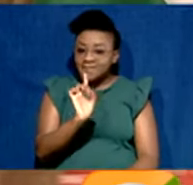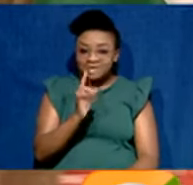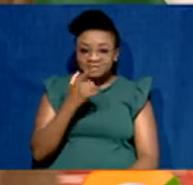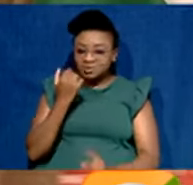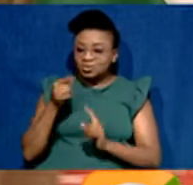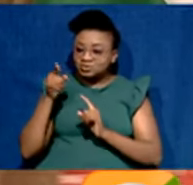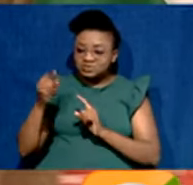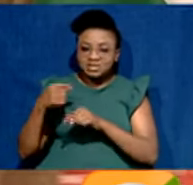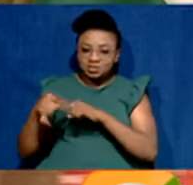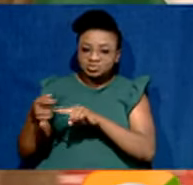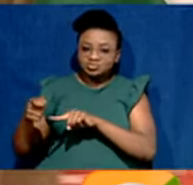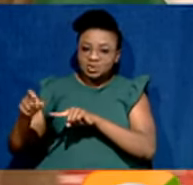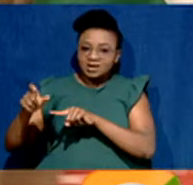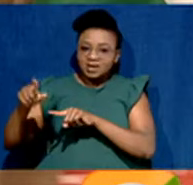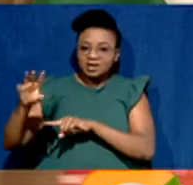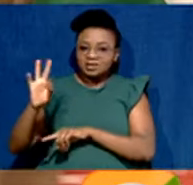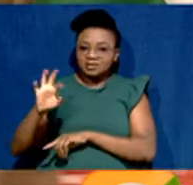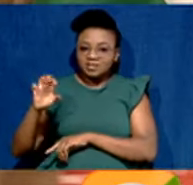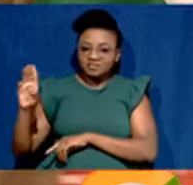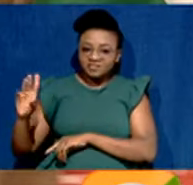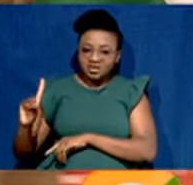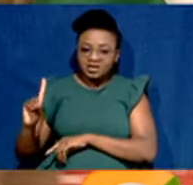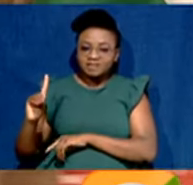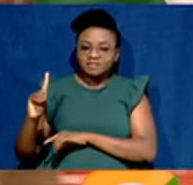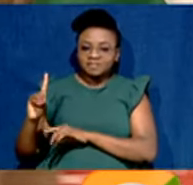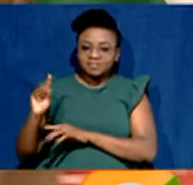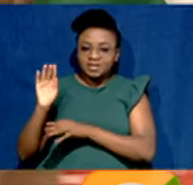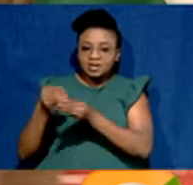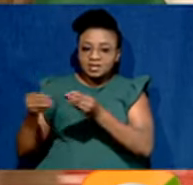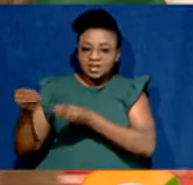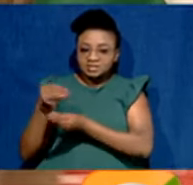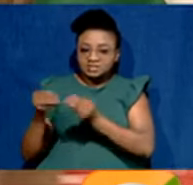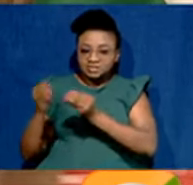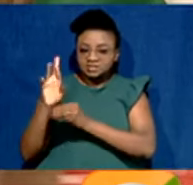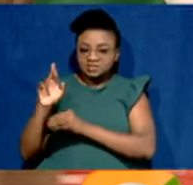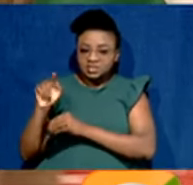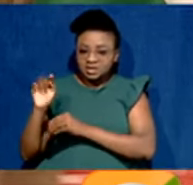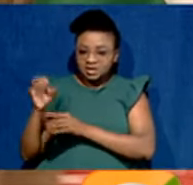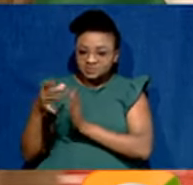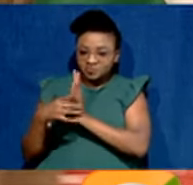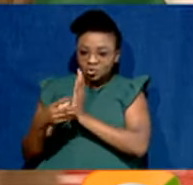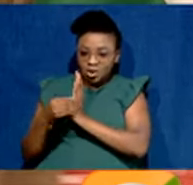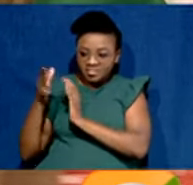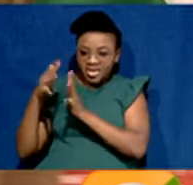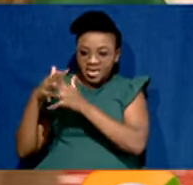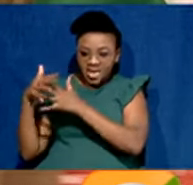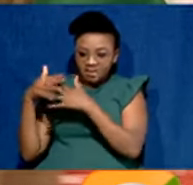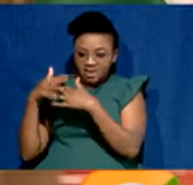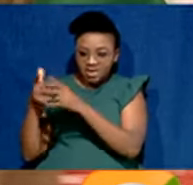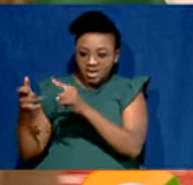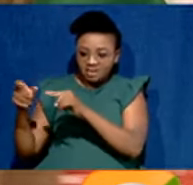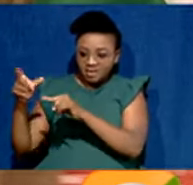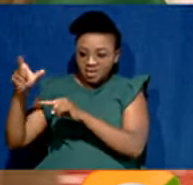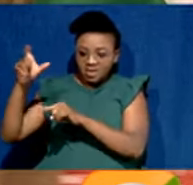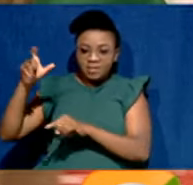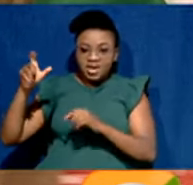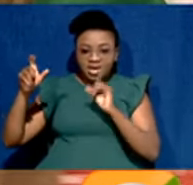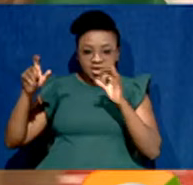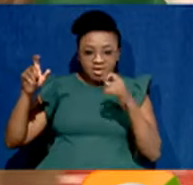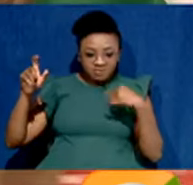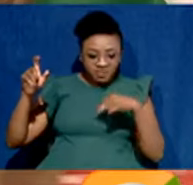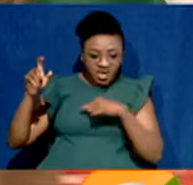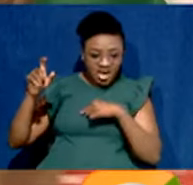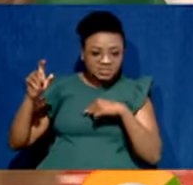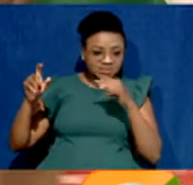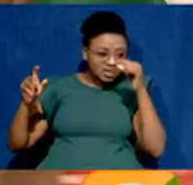on increasing the US exchange rate, our exchange rate, if we hadn't done the G2G